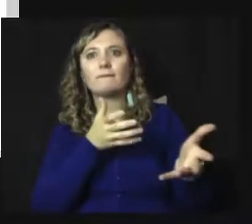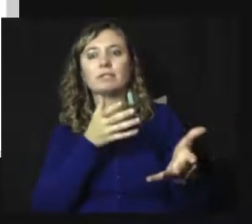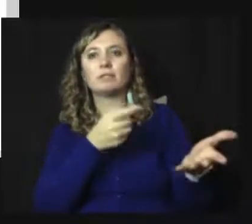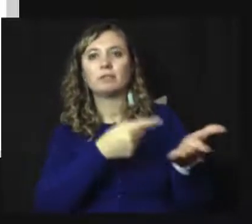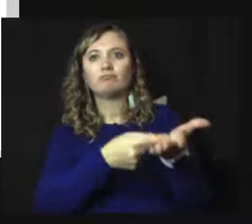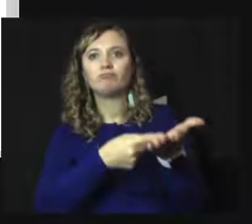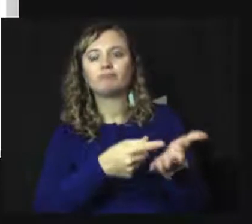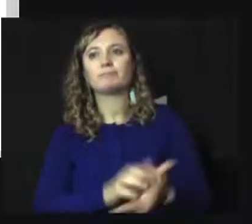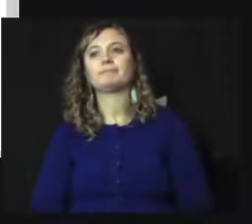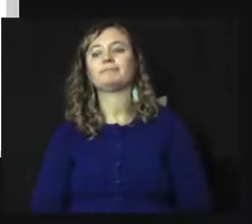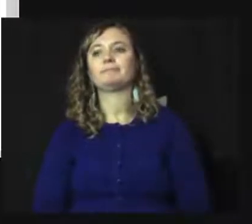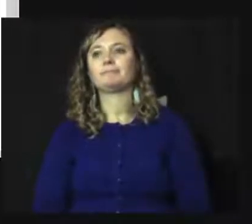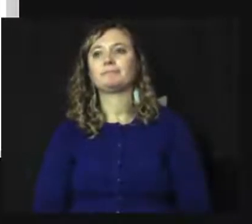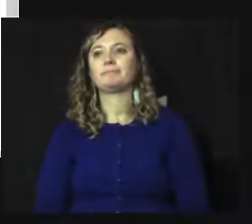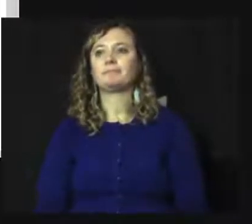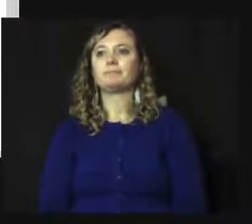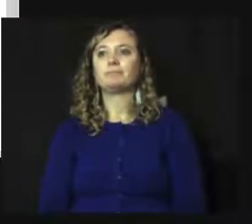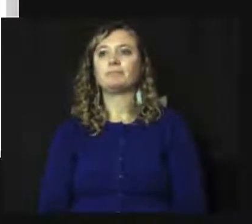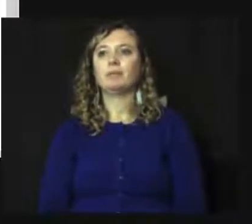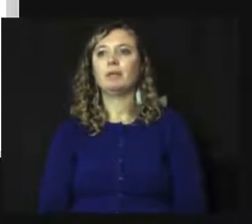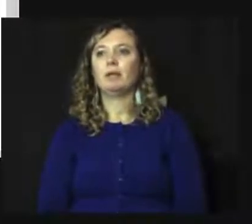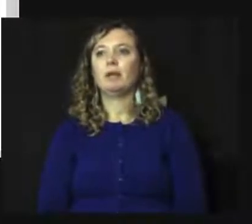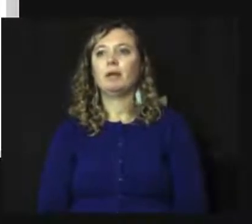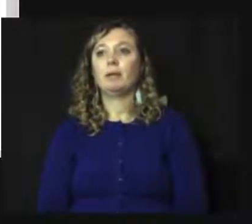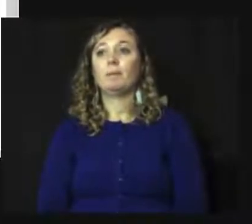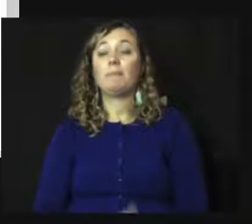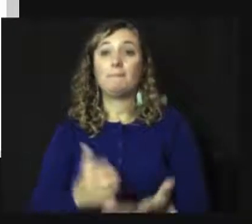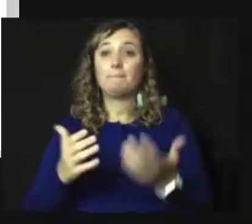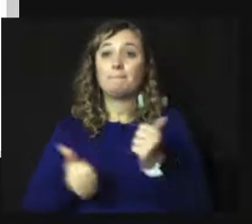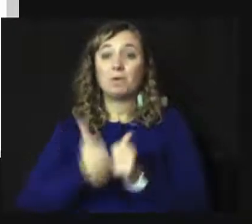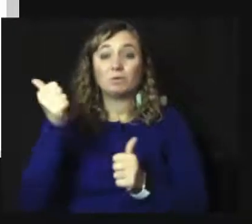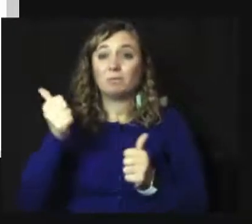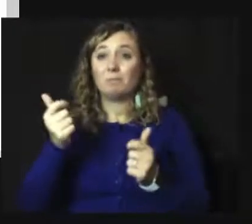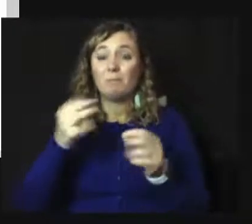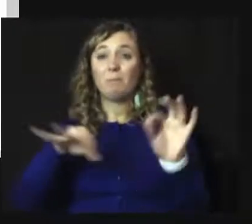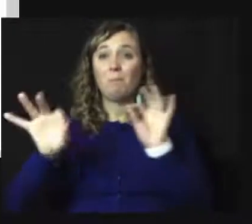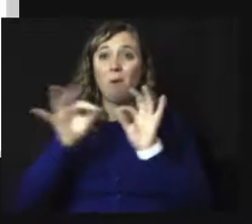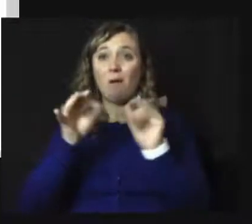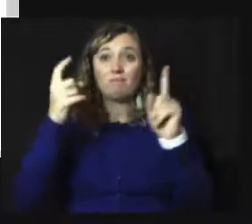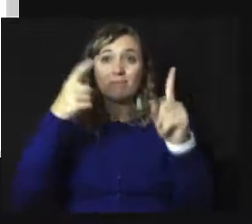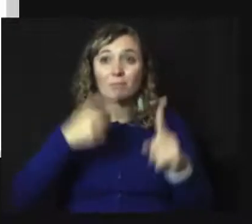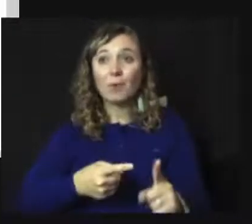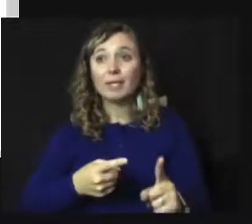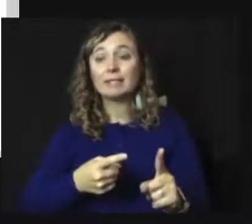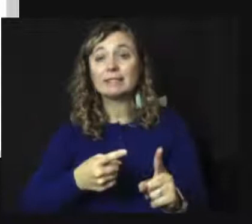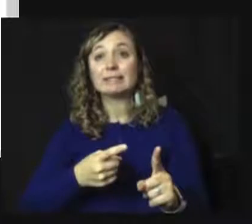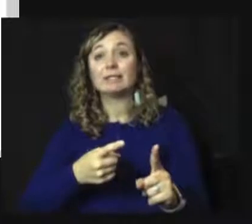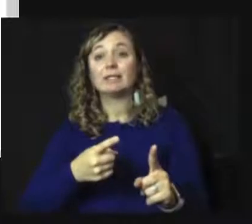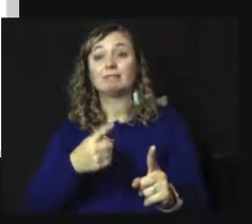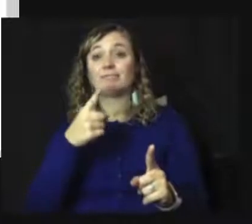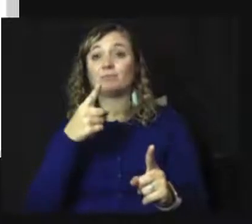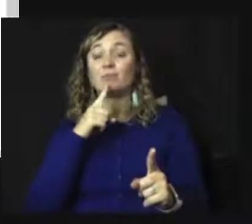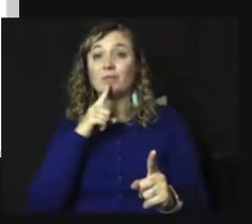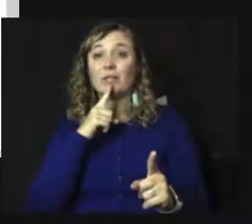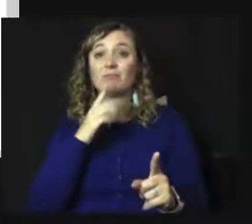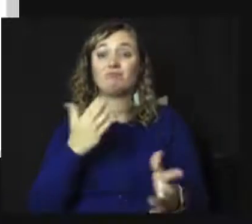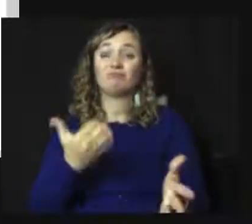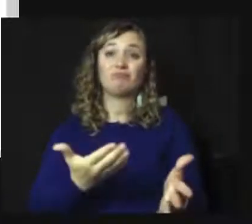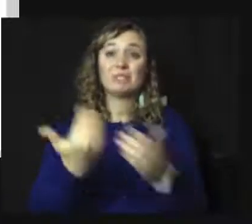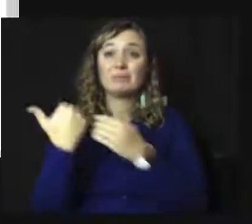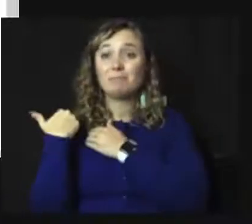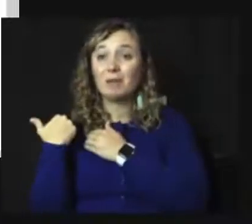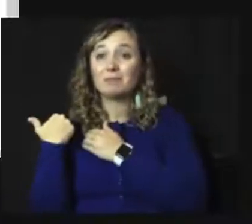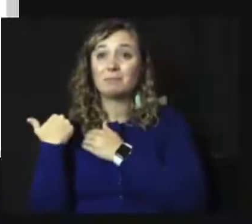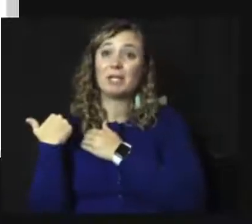So the most important takeaways are that you have to take ownership for your ability to cause change. Don't just